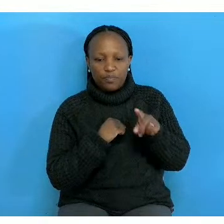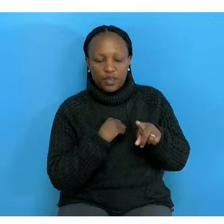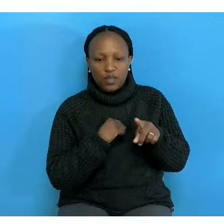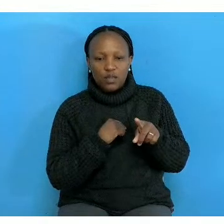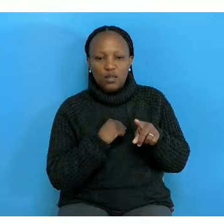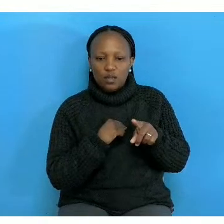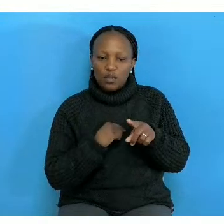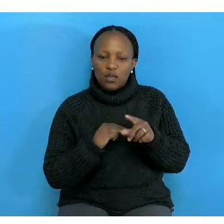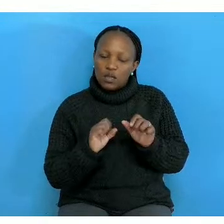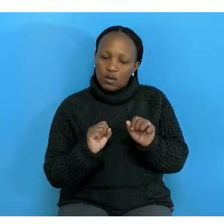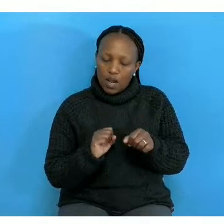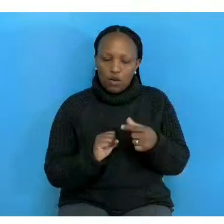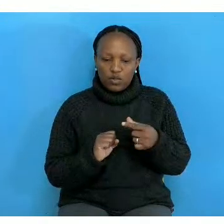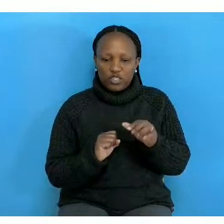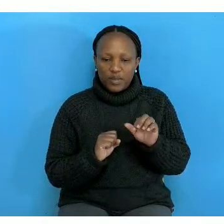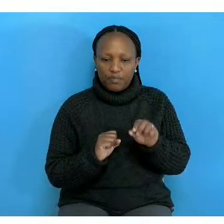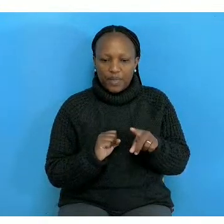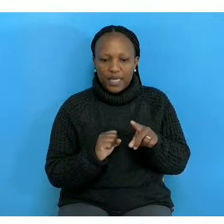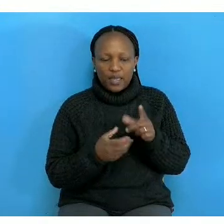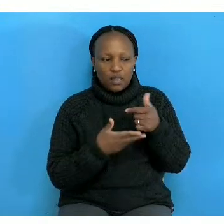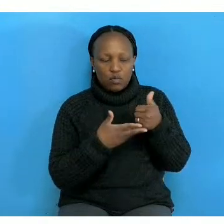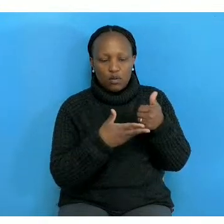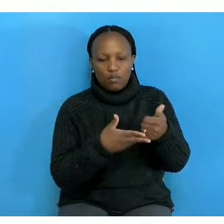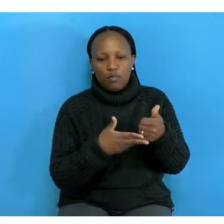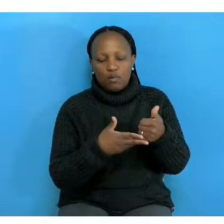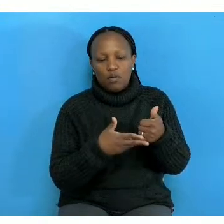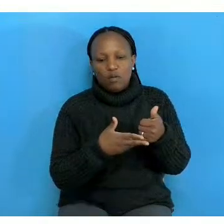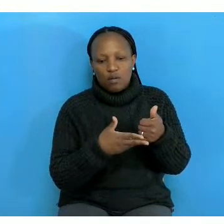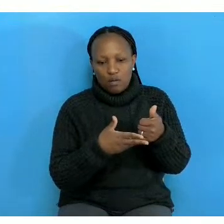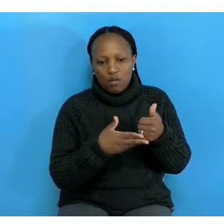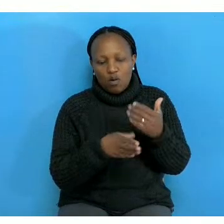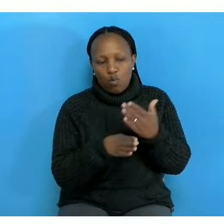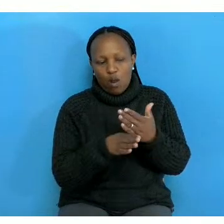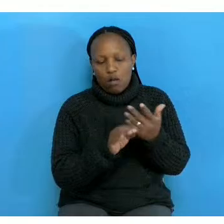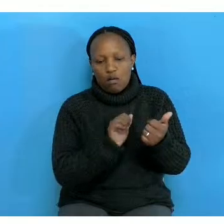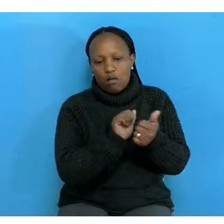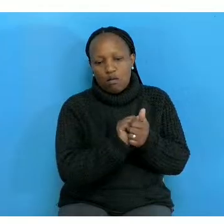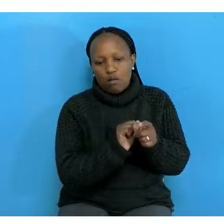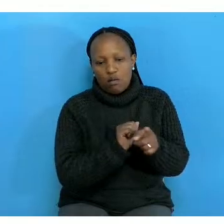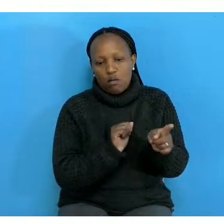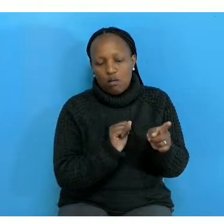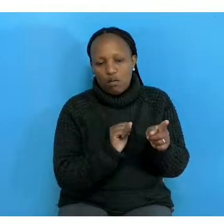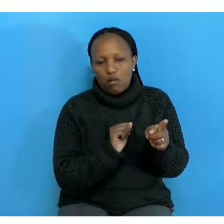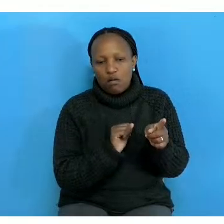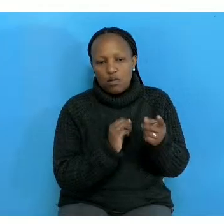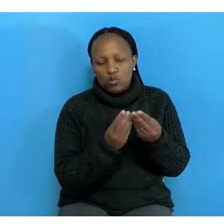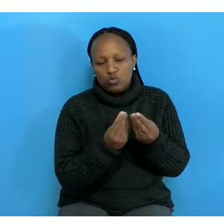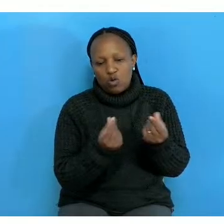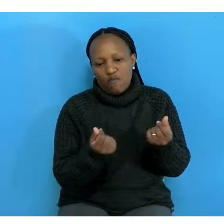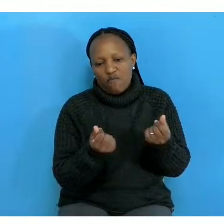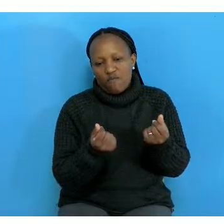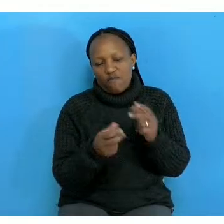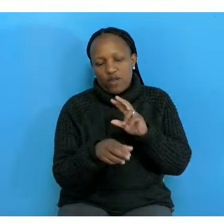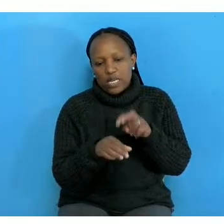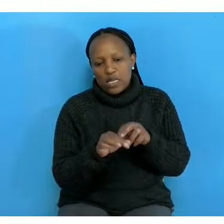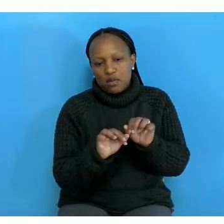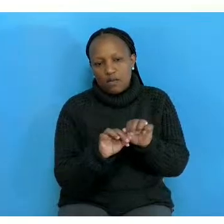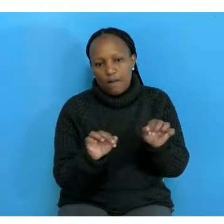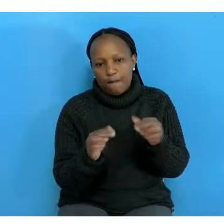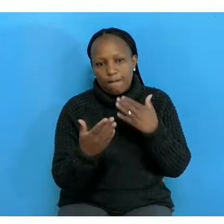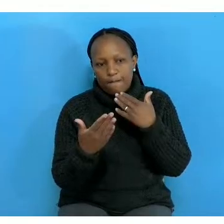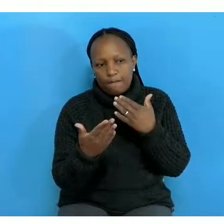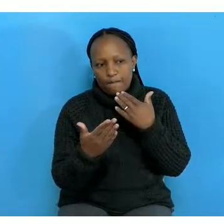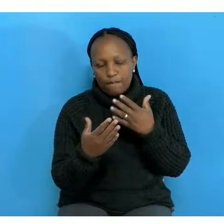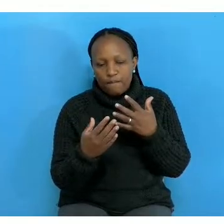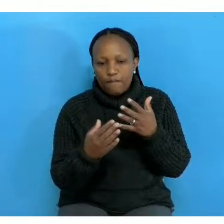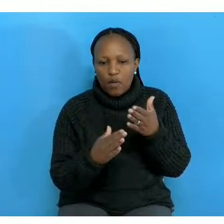GEP to assist in working with you and other players to solve your need. Thank you, Chair. I will